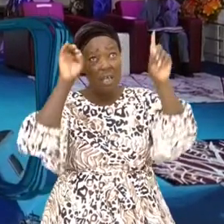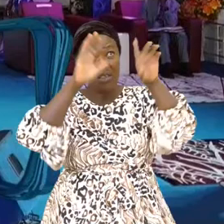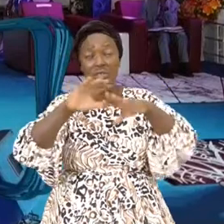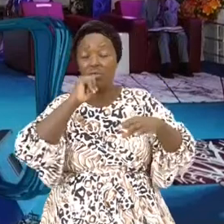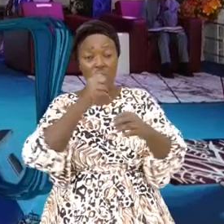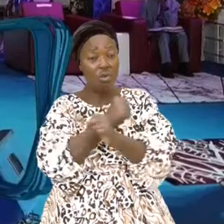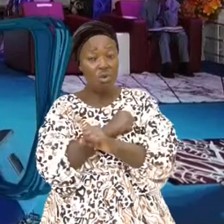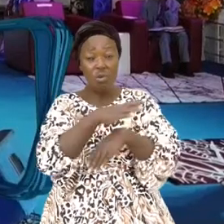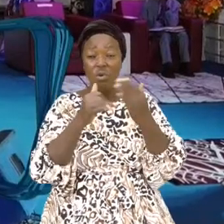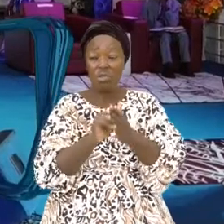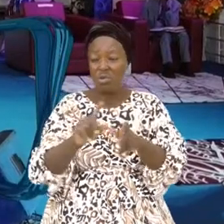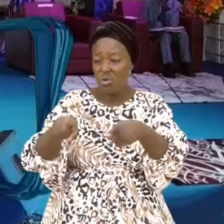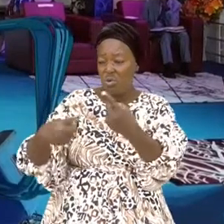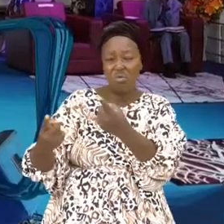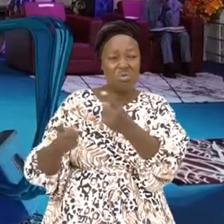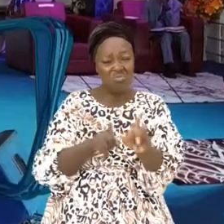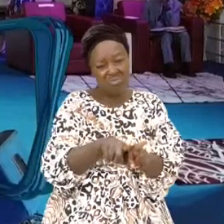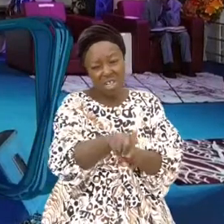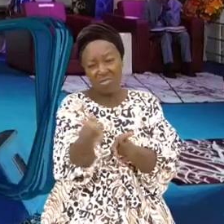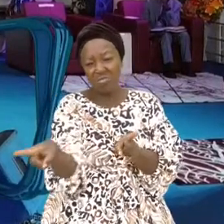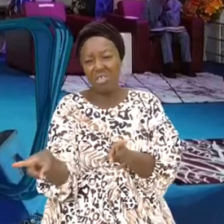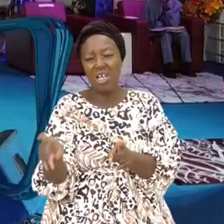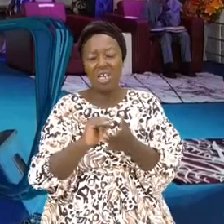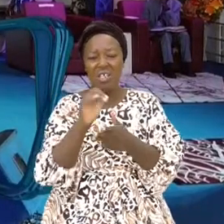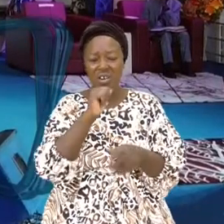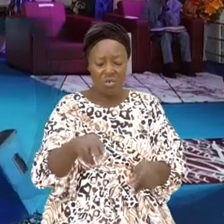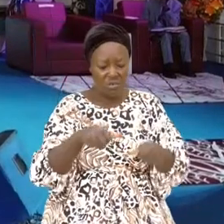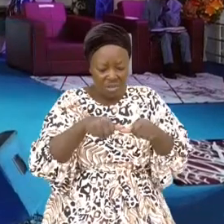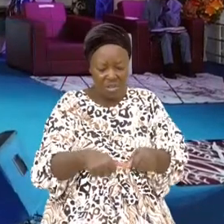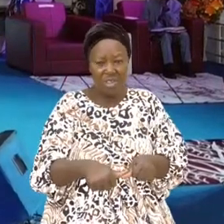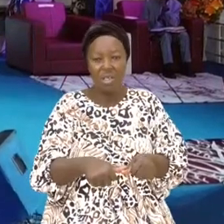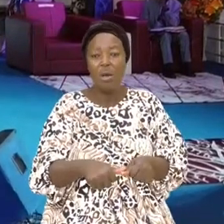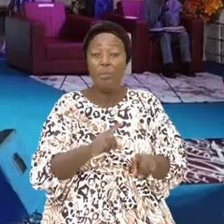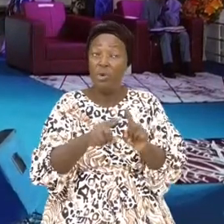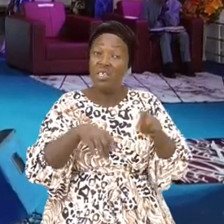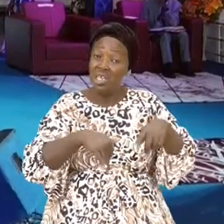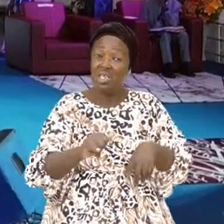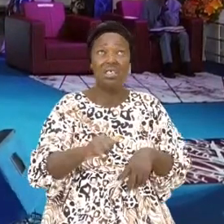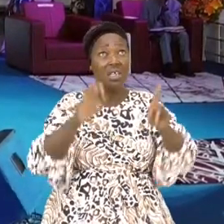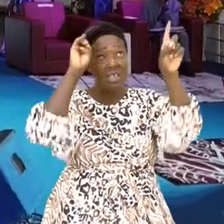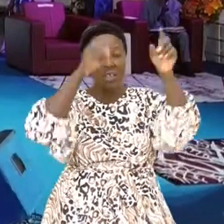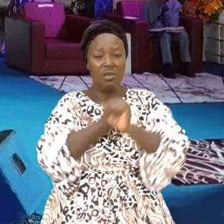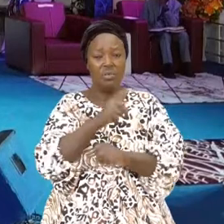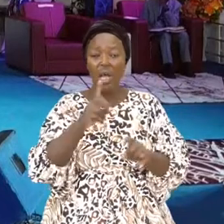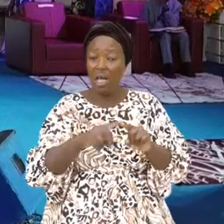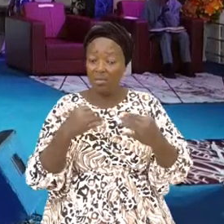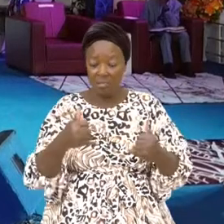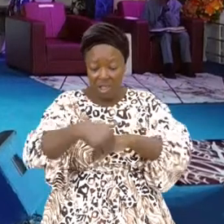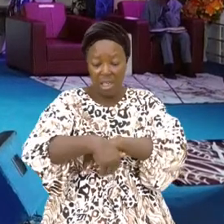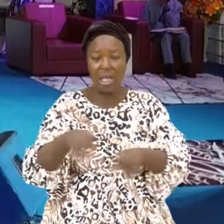the going astray that you are not steady, but he loves you. And tonight, as you